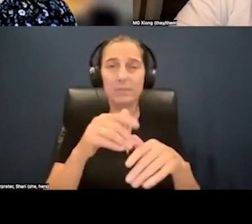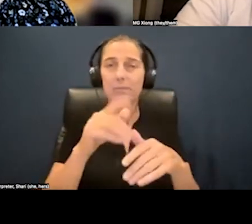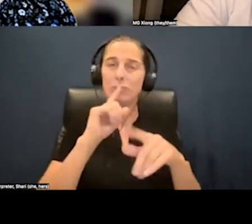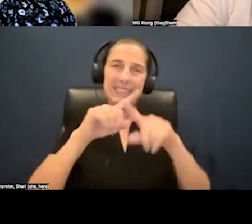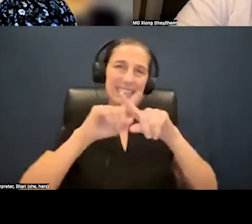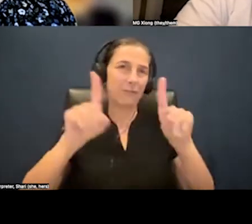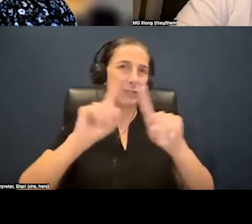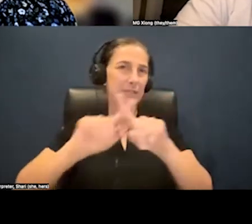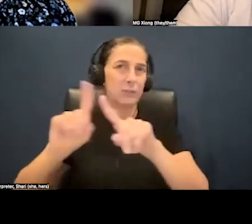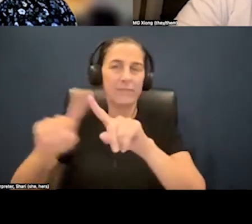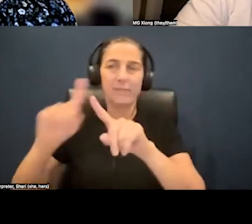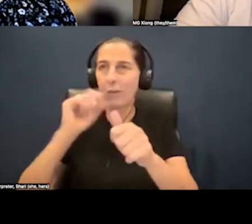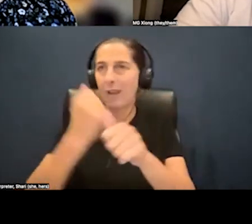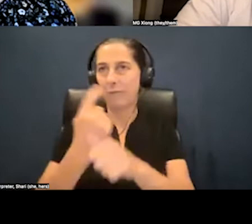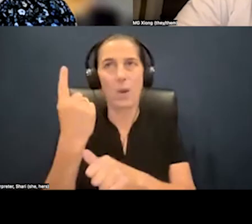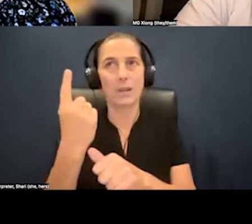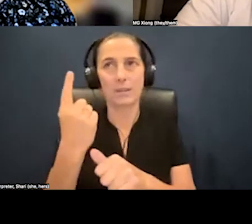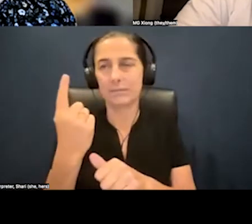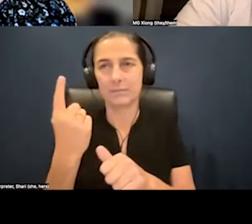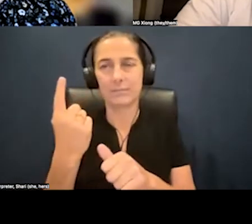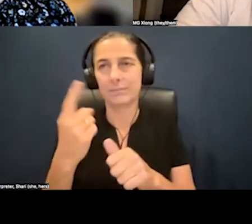said about making sure that